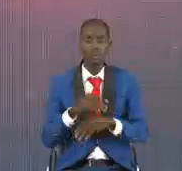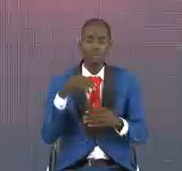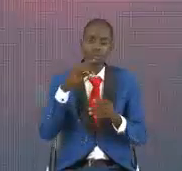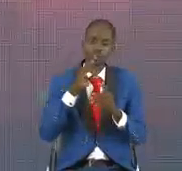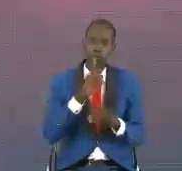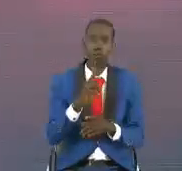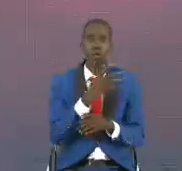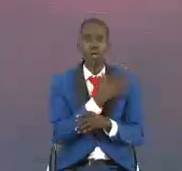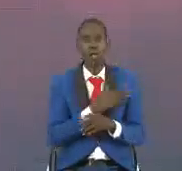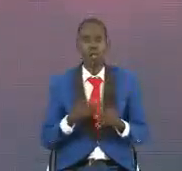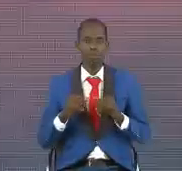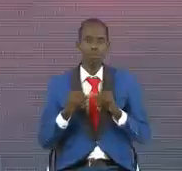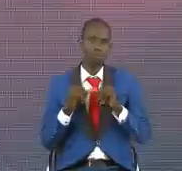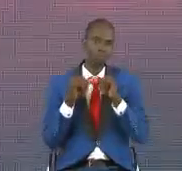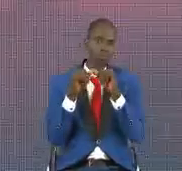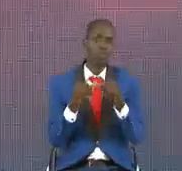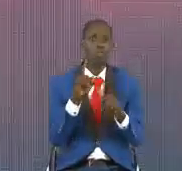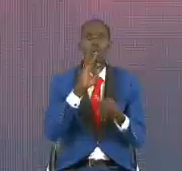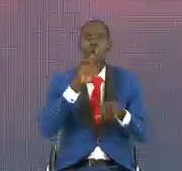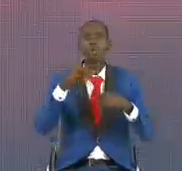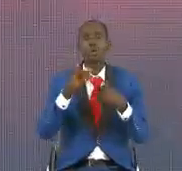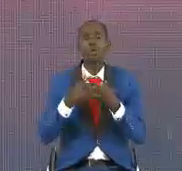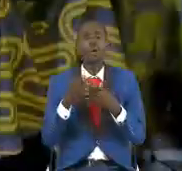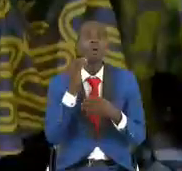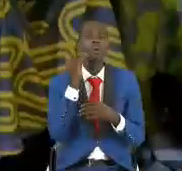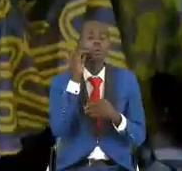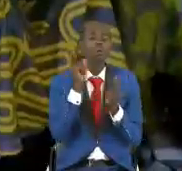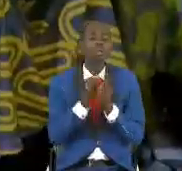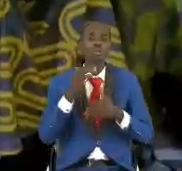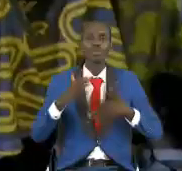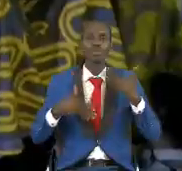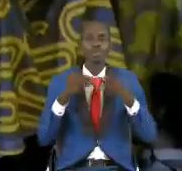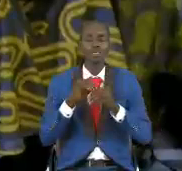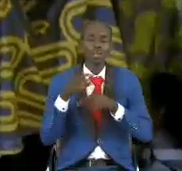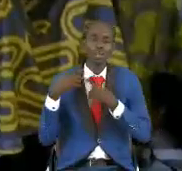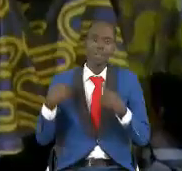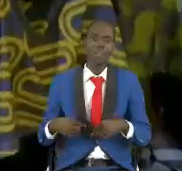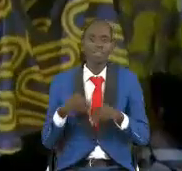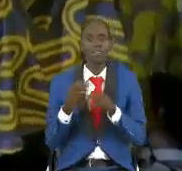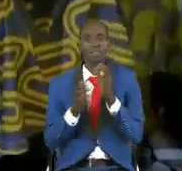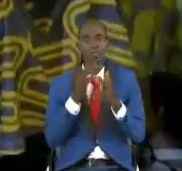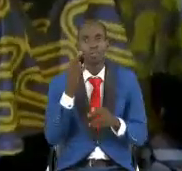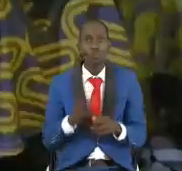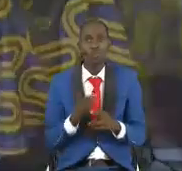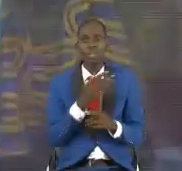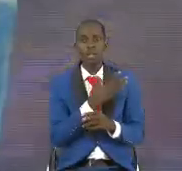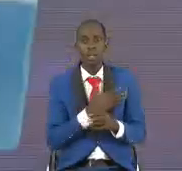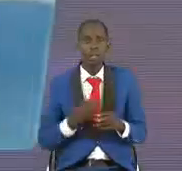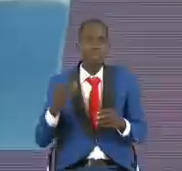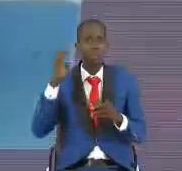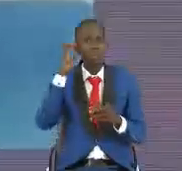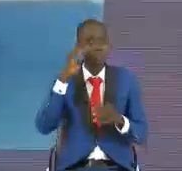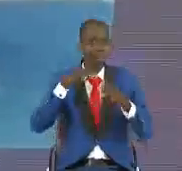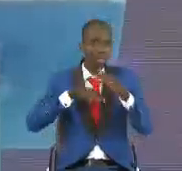You are going back home with joy in your heart. And which entereth into